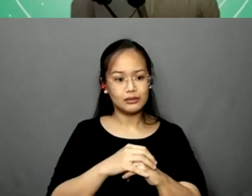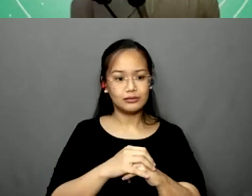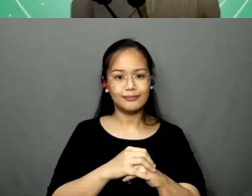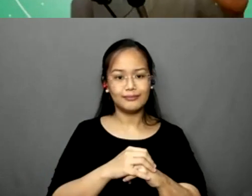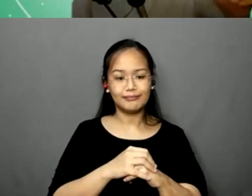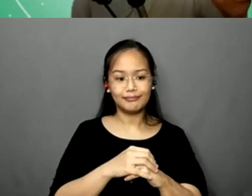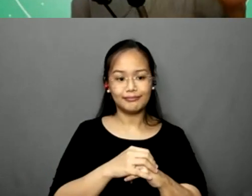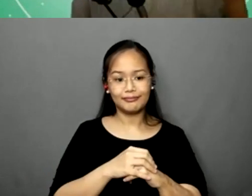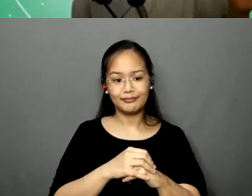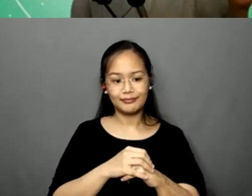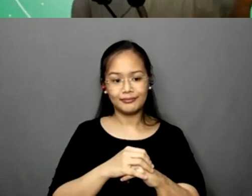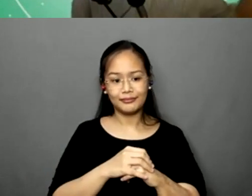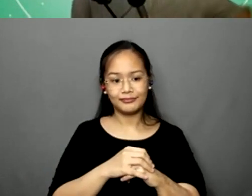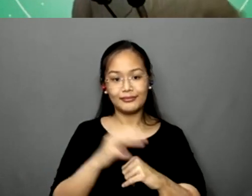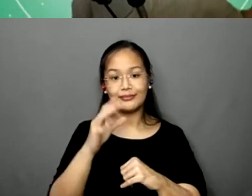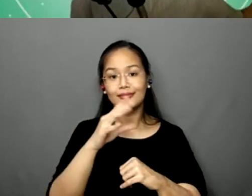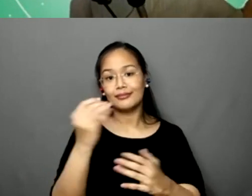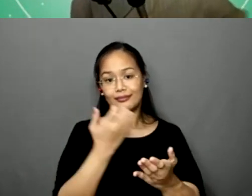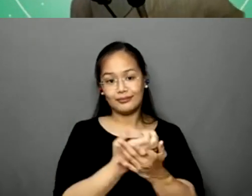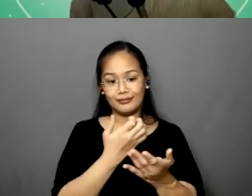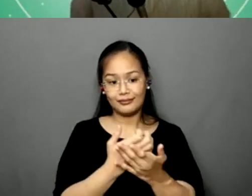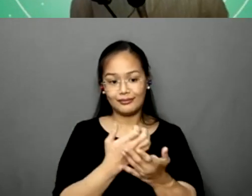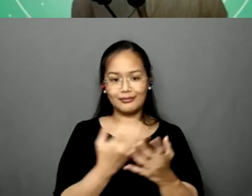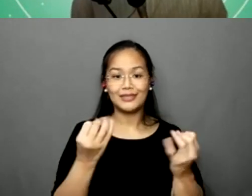influx of businesses that import and